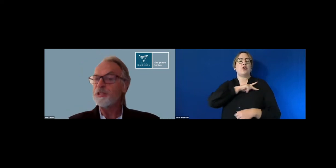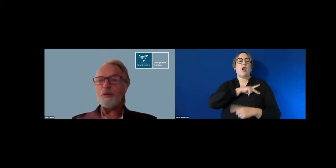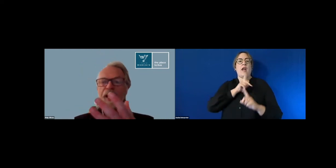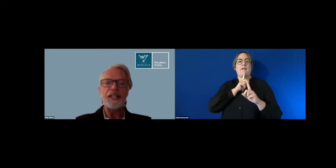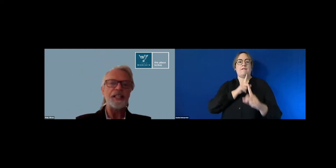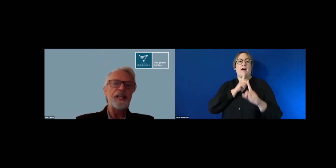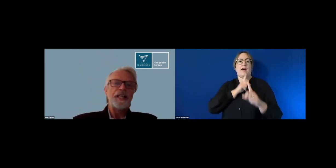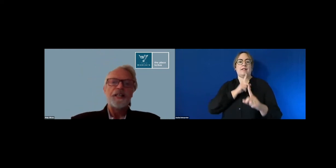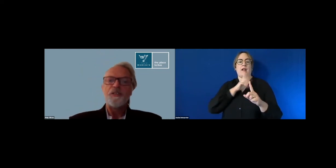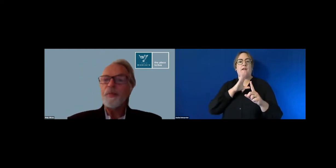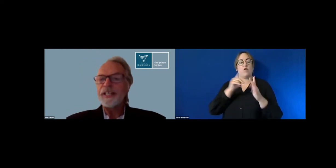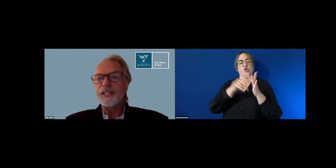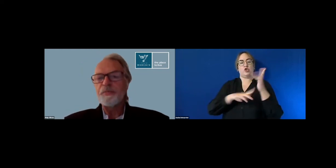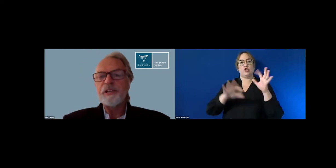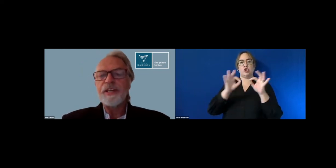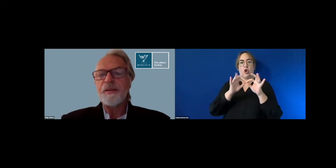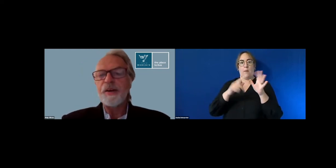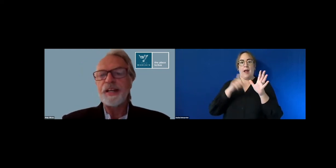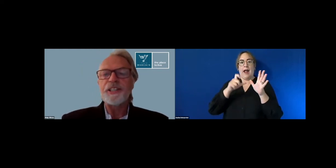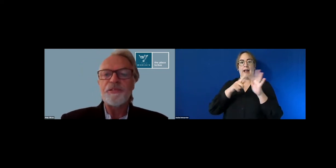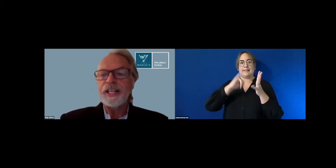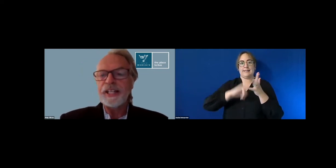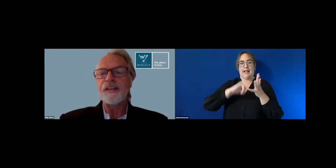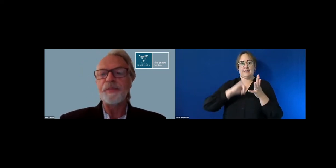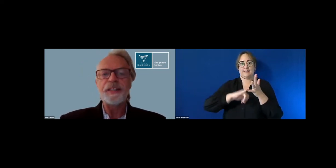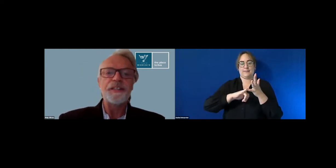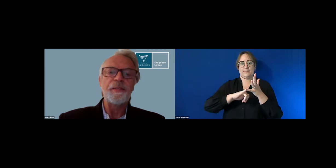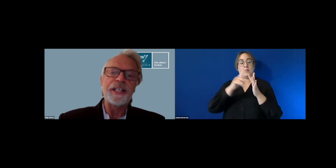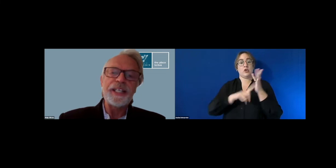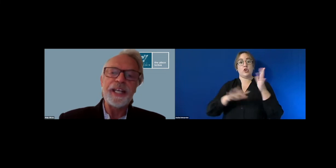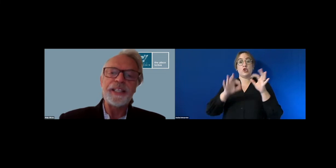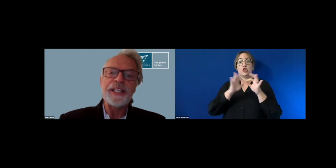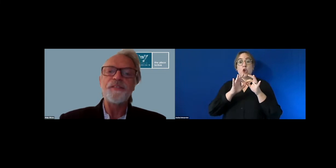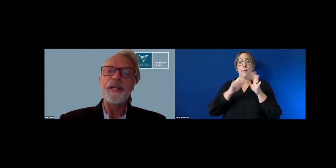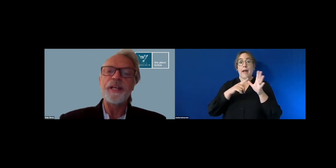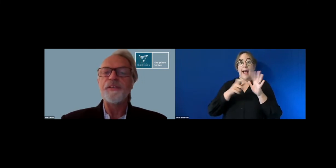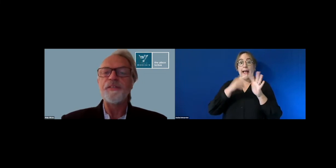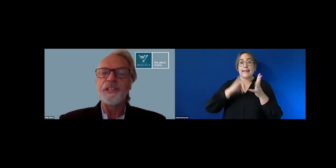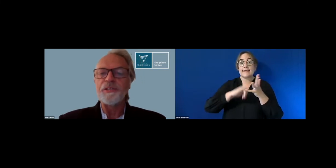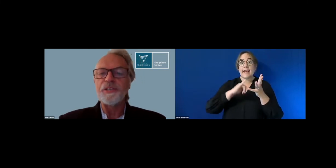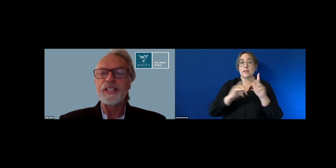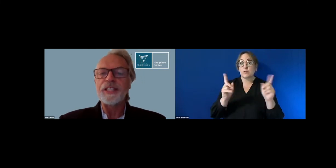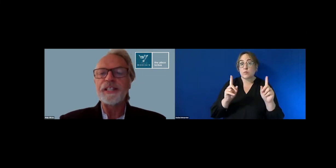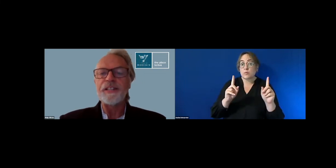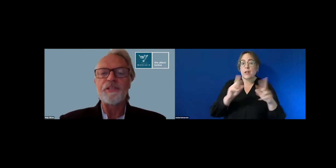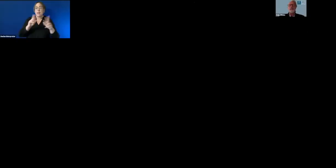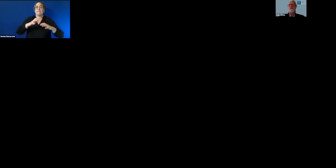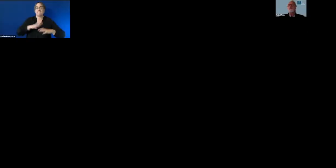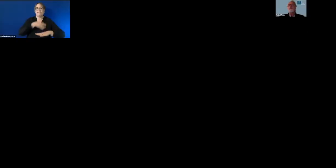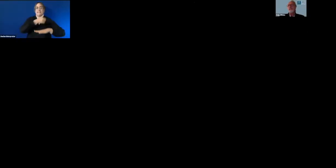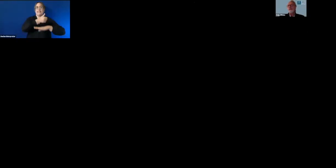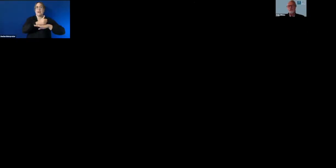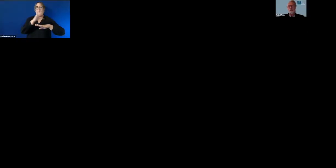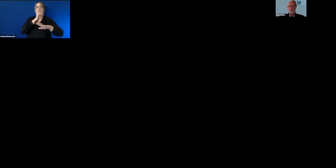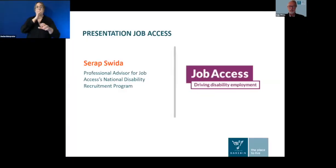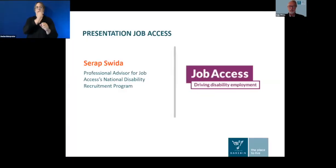what's job access job access was created by the australian government to bring together the information and resources that can drive